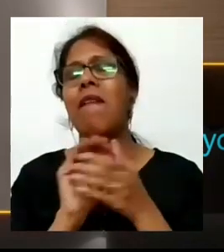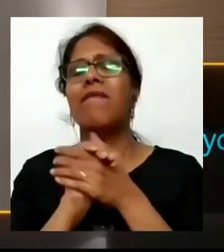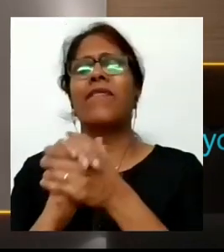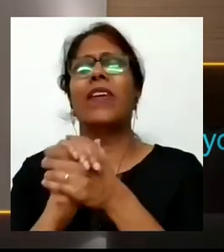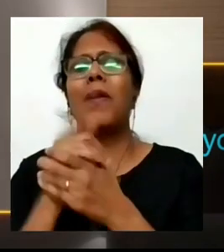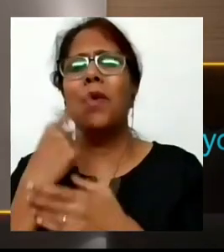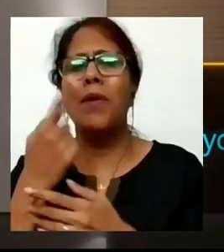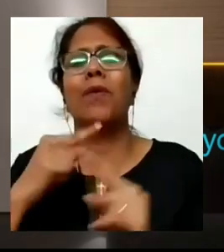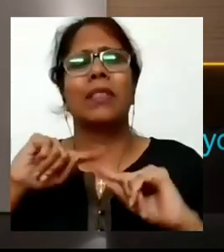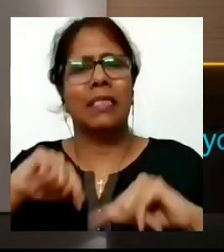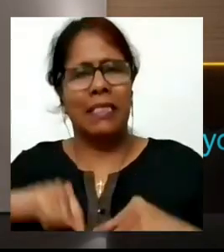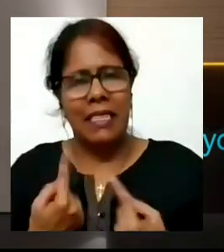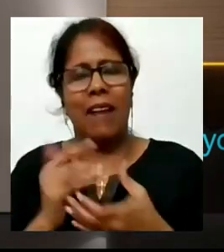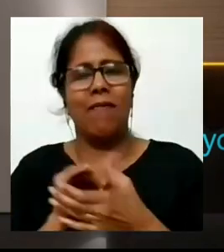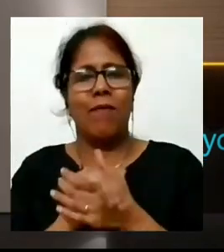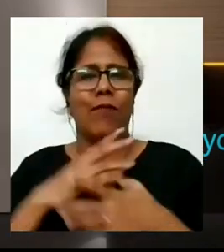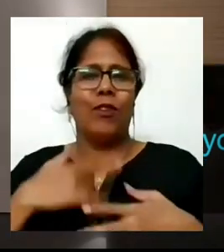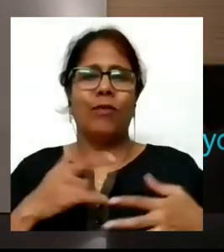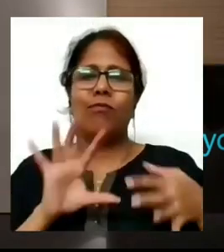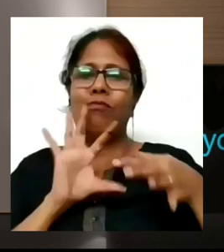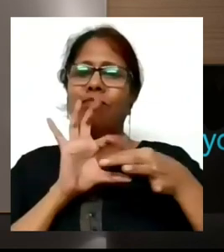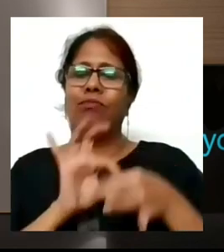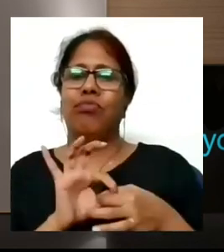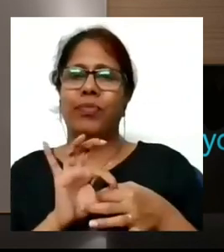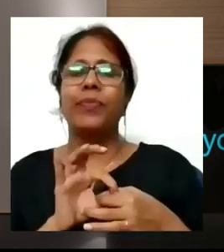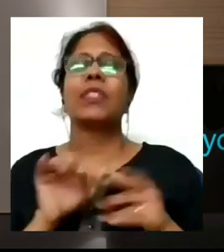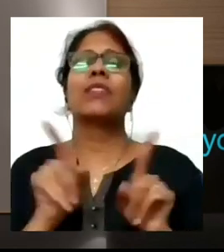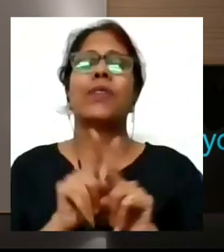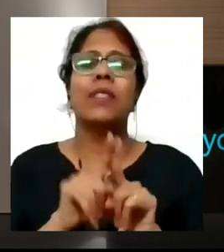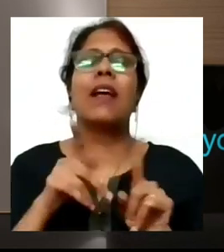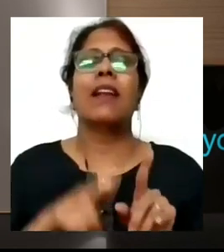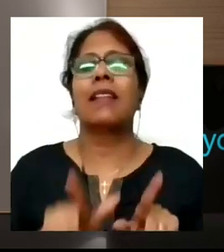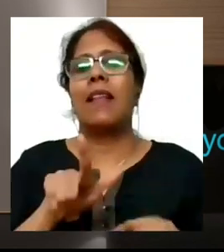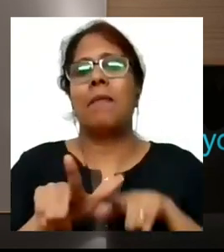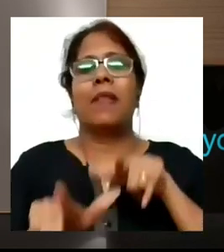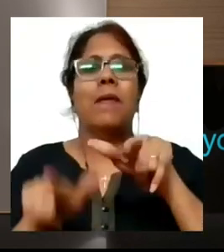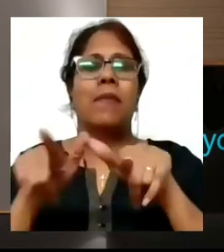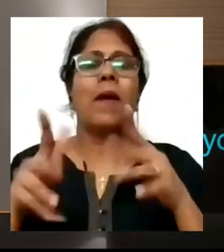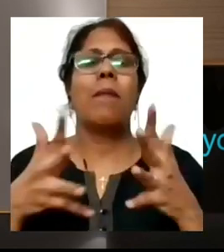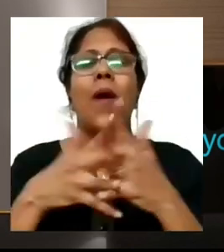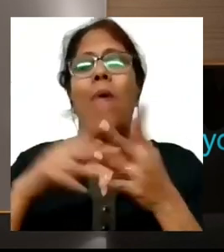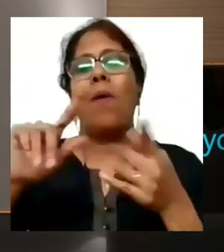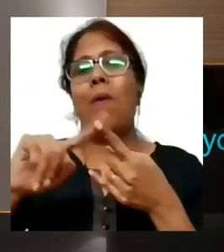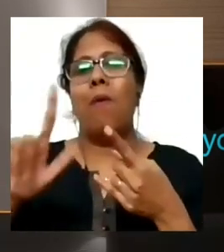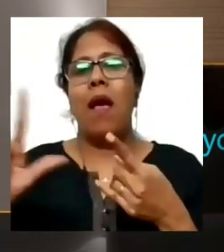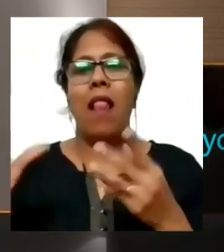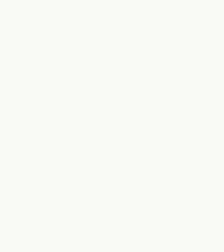of us? That would be our step at well-being, at wellness. Thank you.